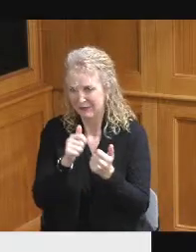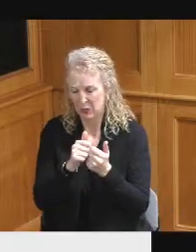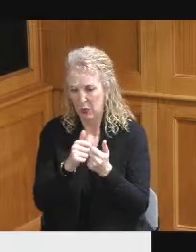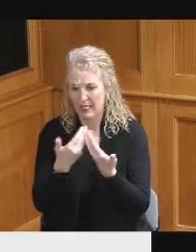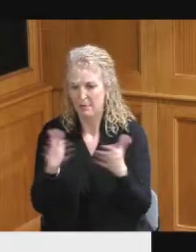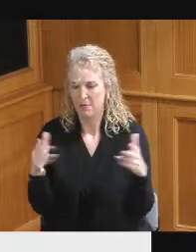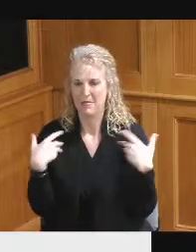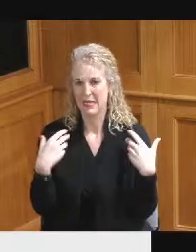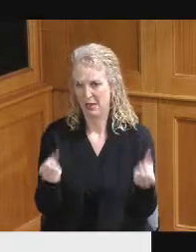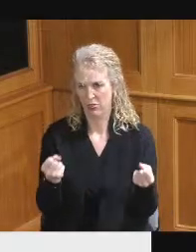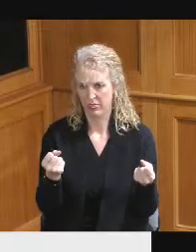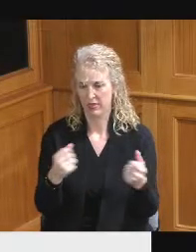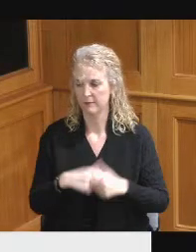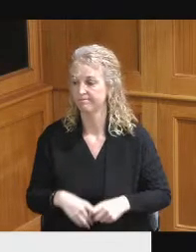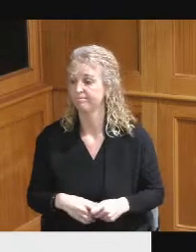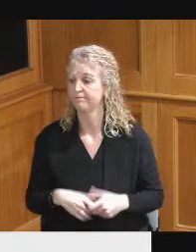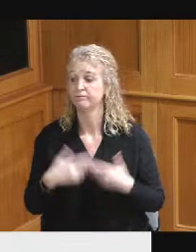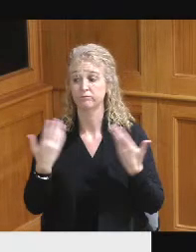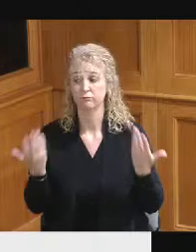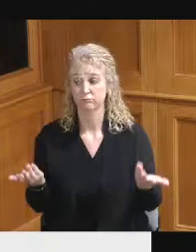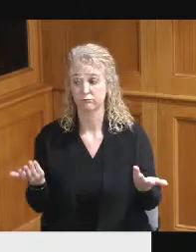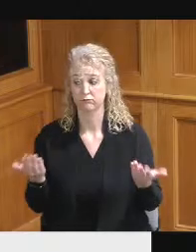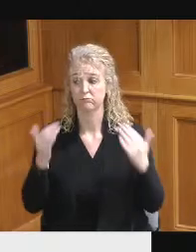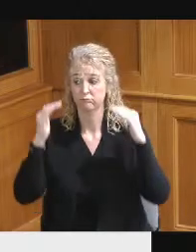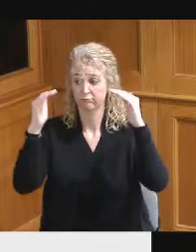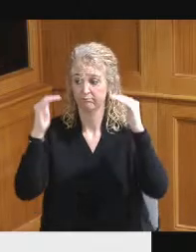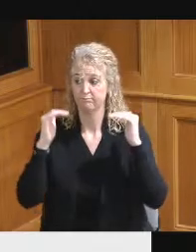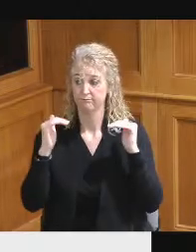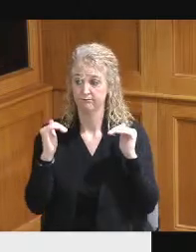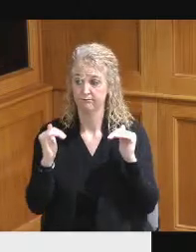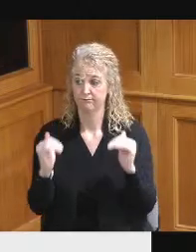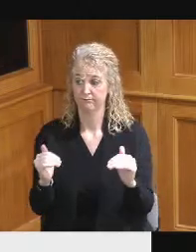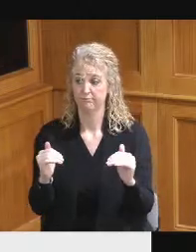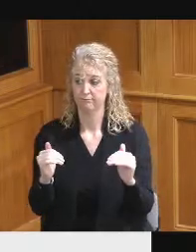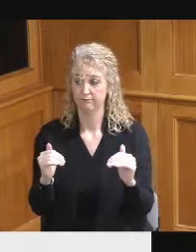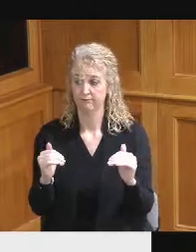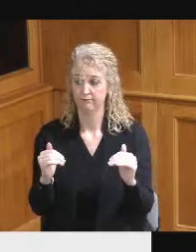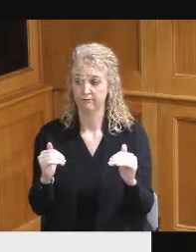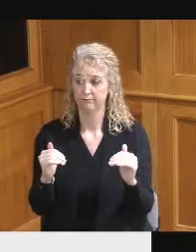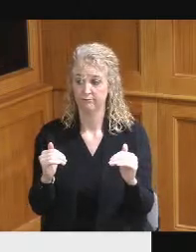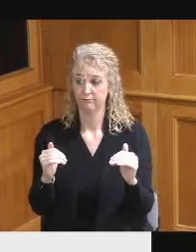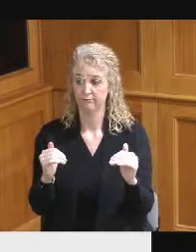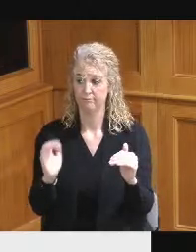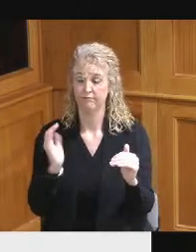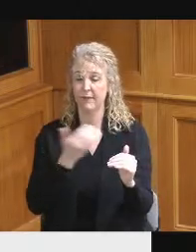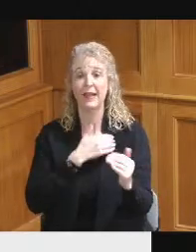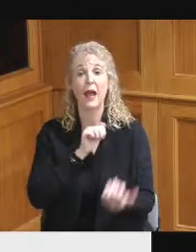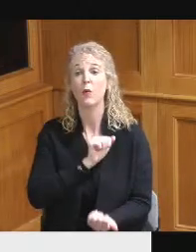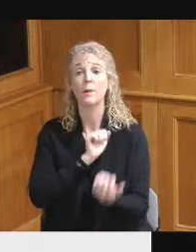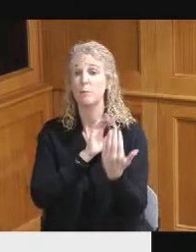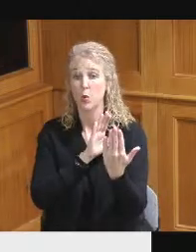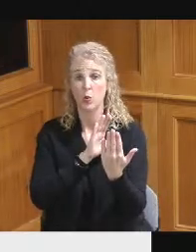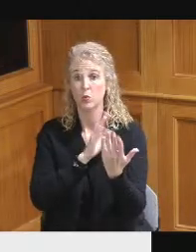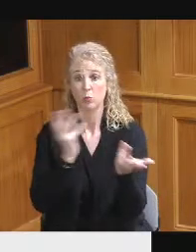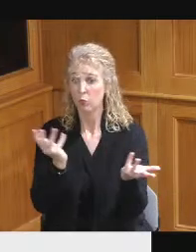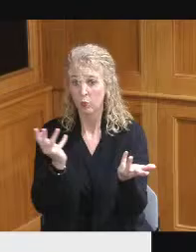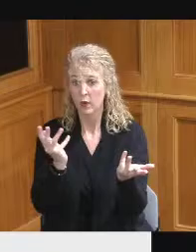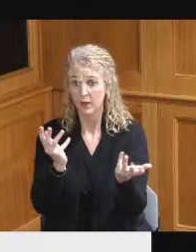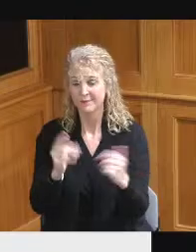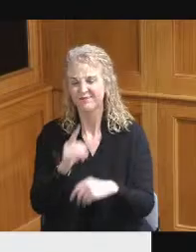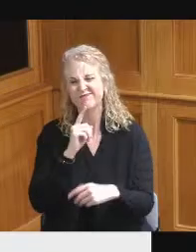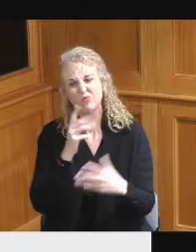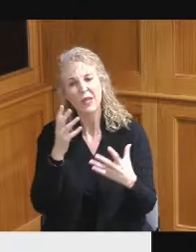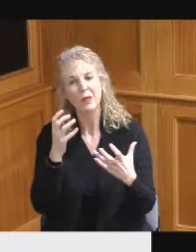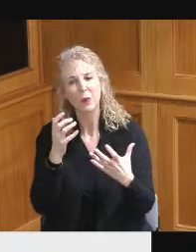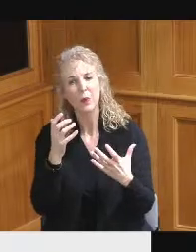or our hospitals. So on the next slide, David, we're going to talk about our design approach. And so what we really wanted